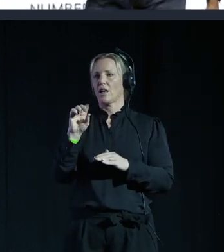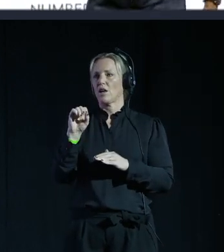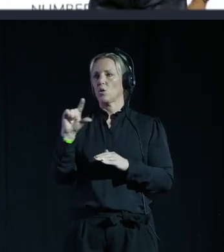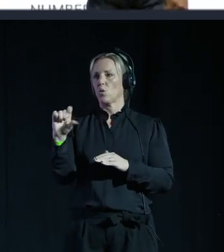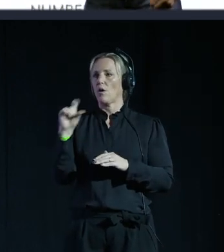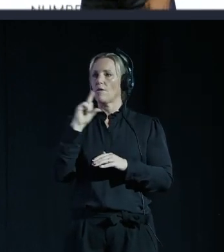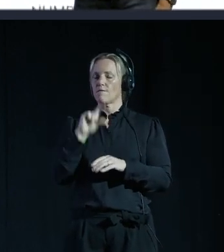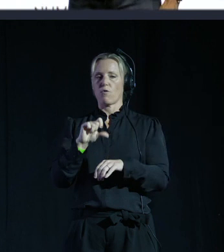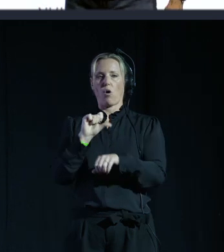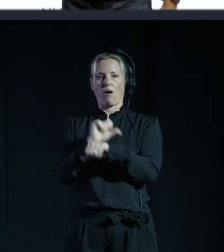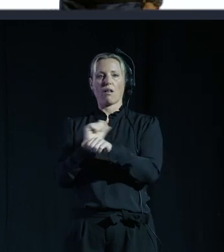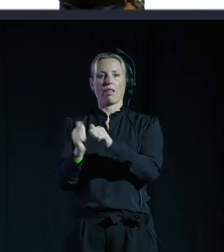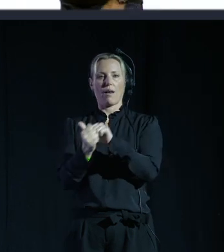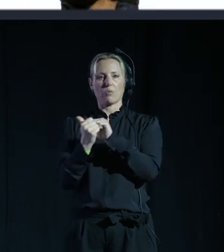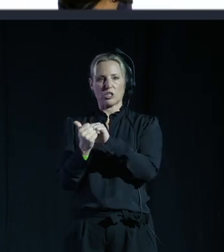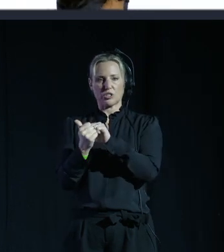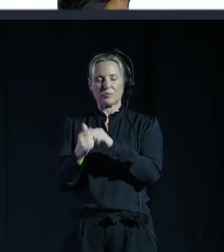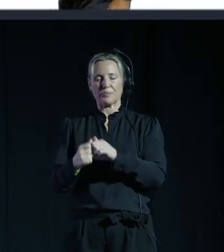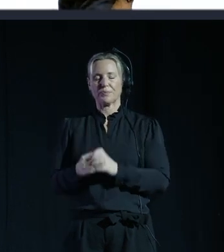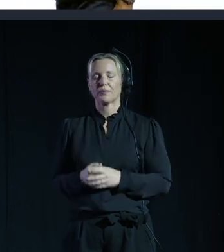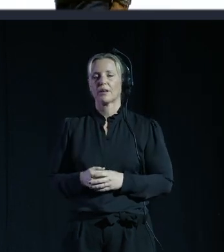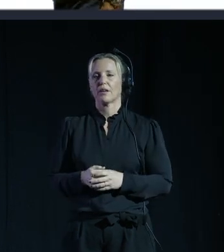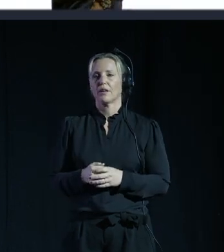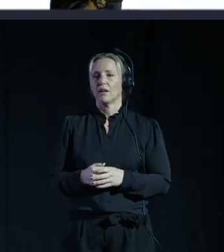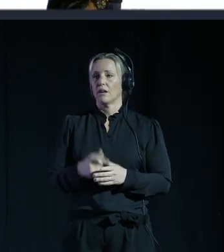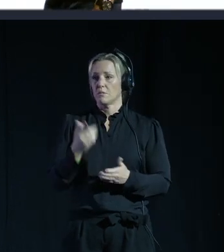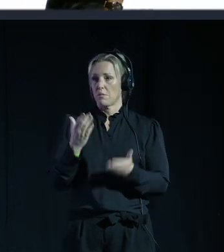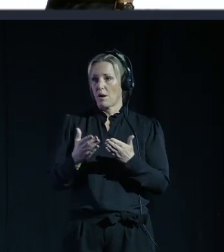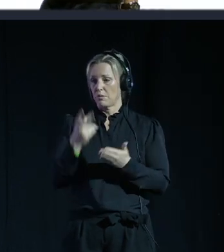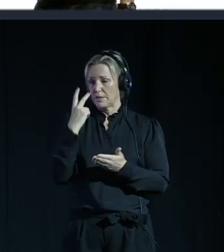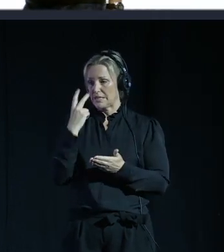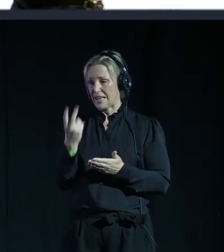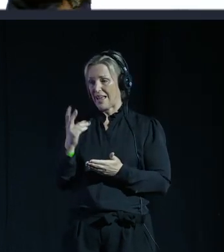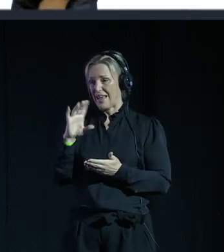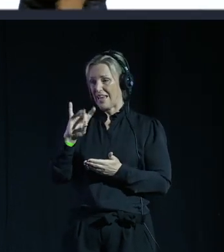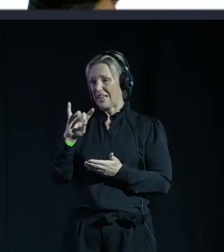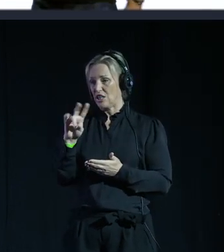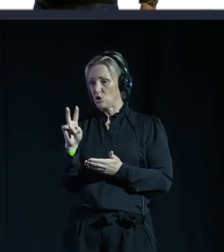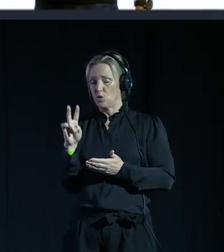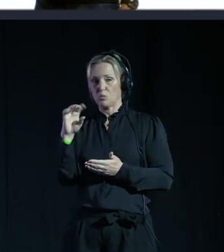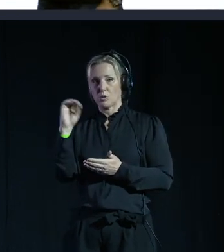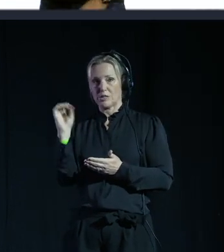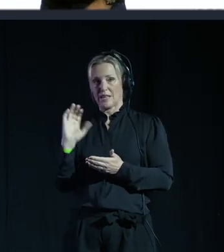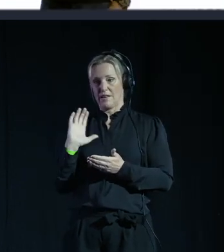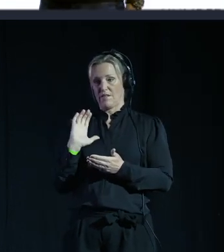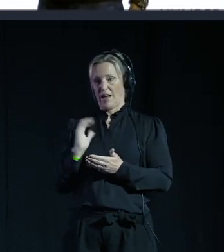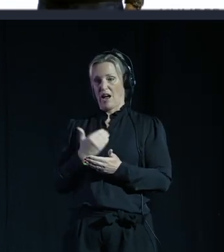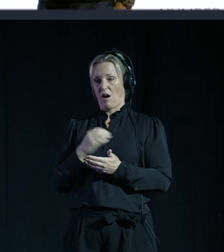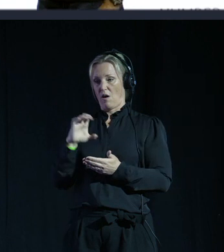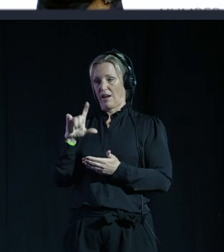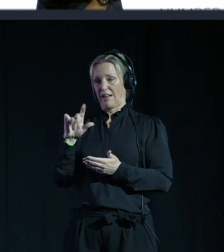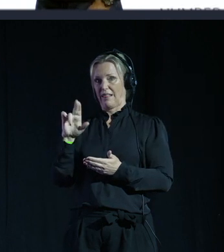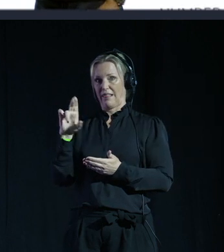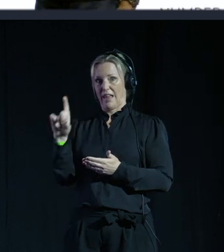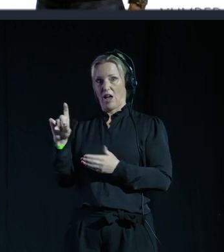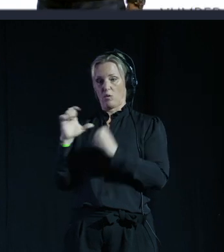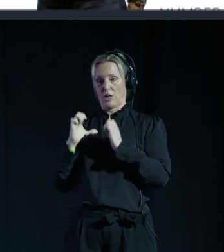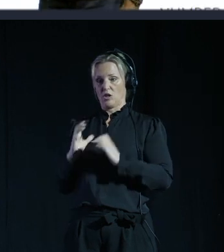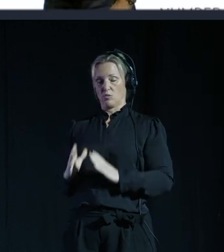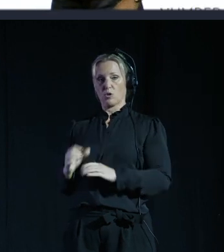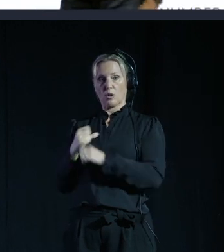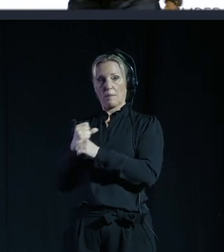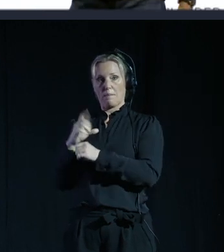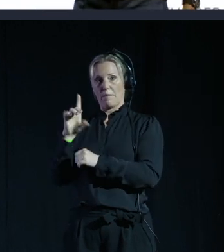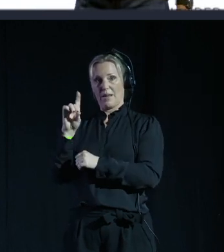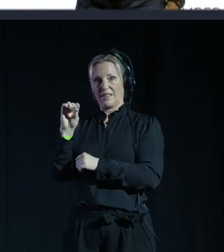using it. We did a check just recently, and we saw that 82% of our cloud customers are generating docs, and over 40%